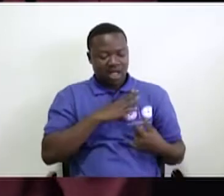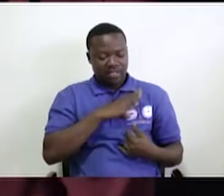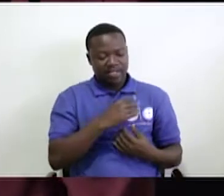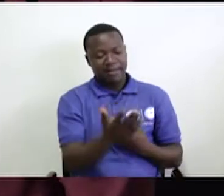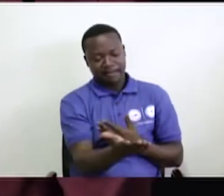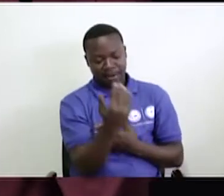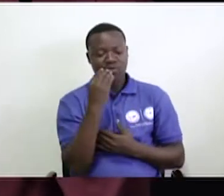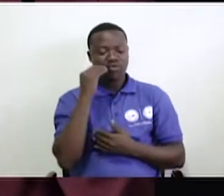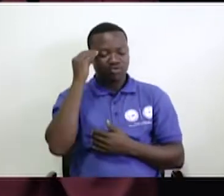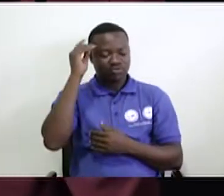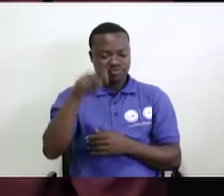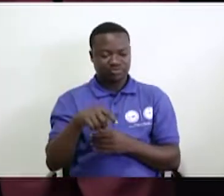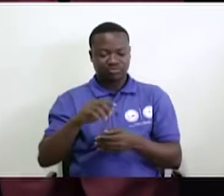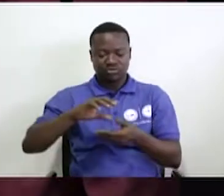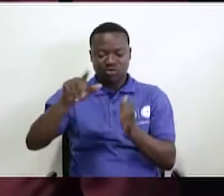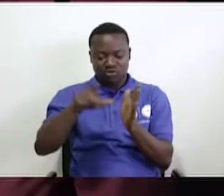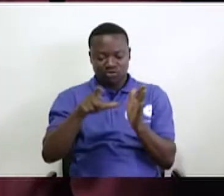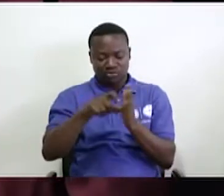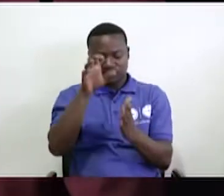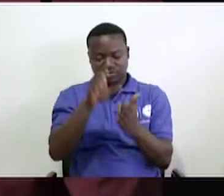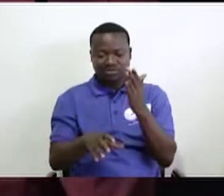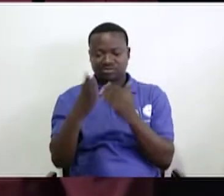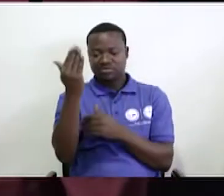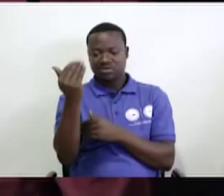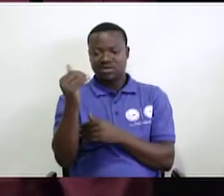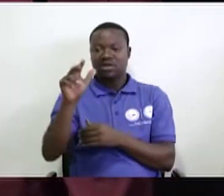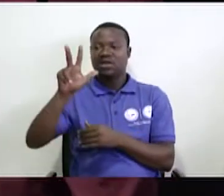Let's read what he told him. Luke chapter